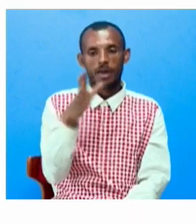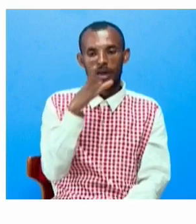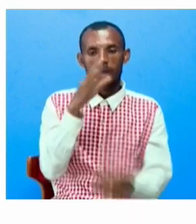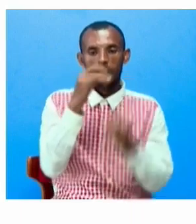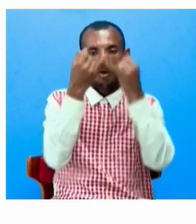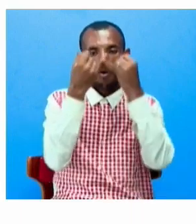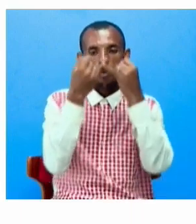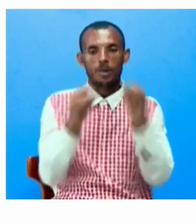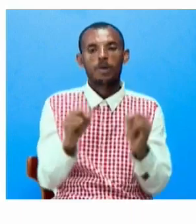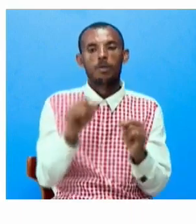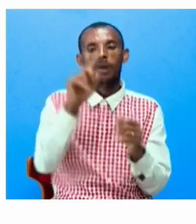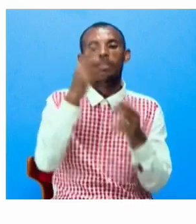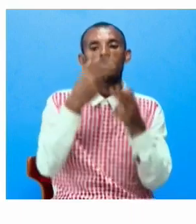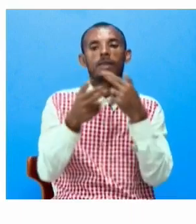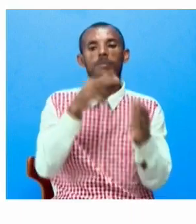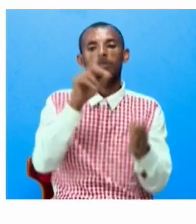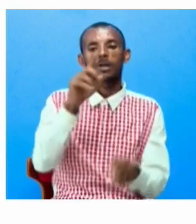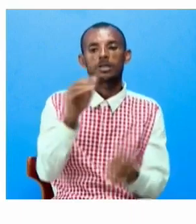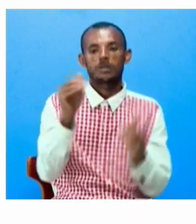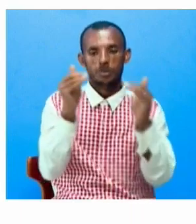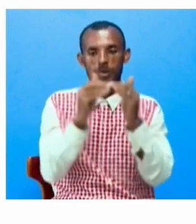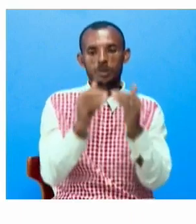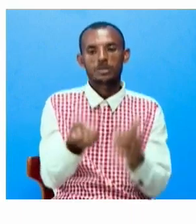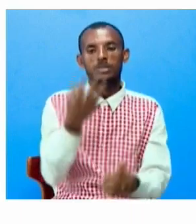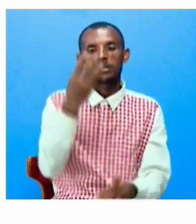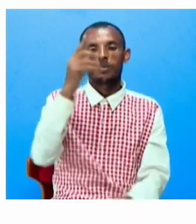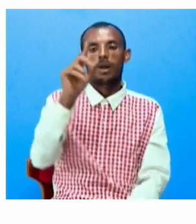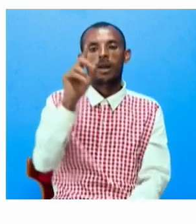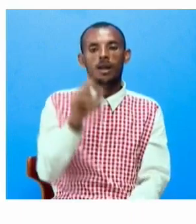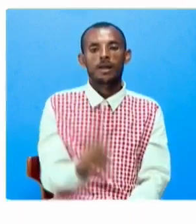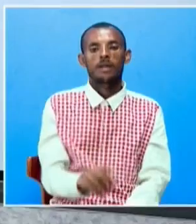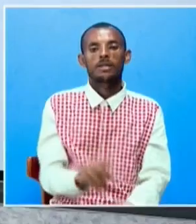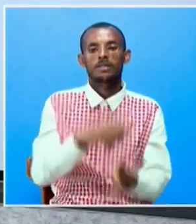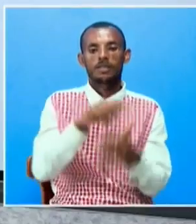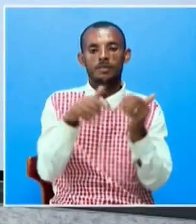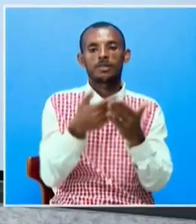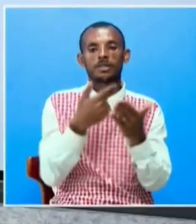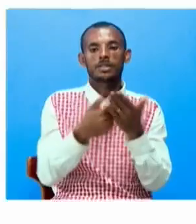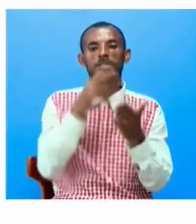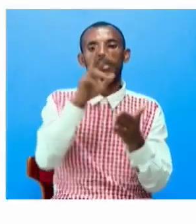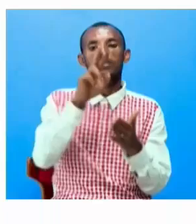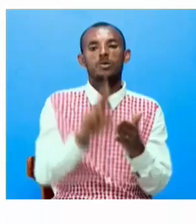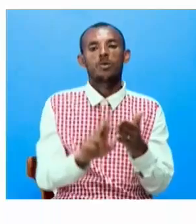over 1 times 1 is this 1. Therefore, this ratio can be written in this